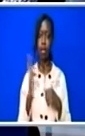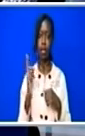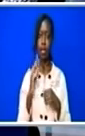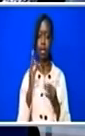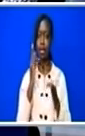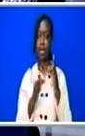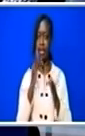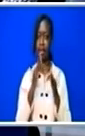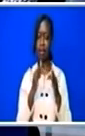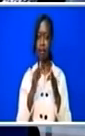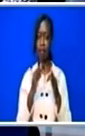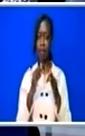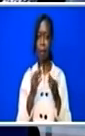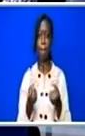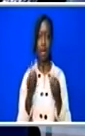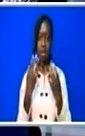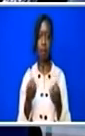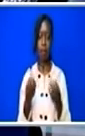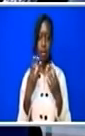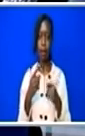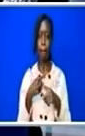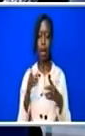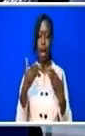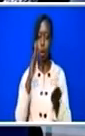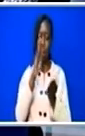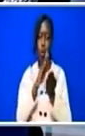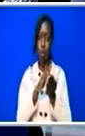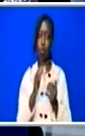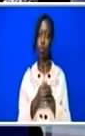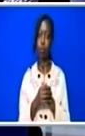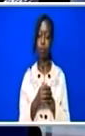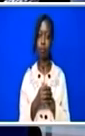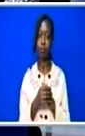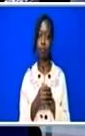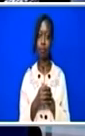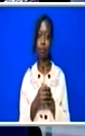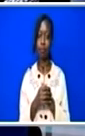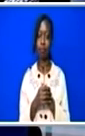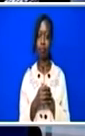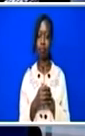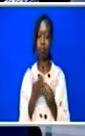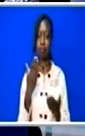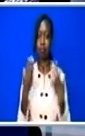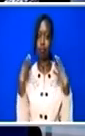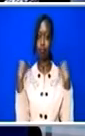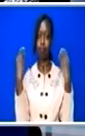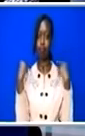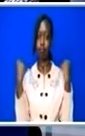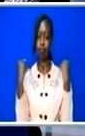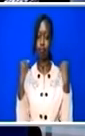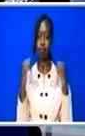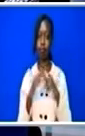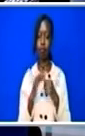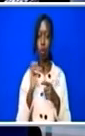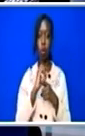high amounts. Yes, but how do we reduce the amounts? Exercise. Exercises,